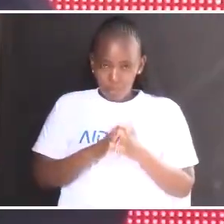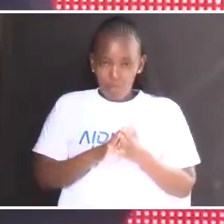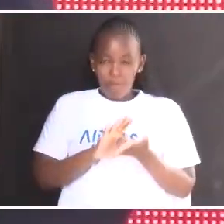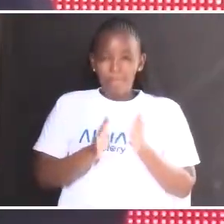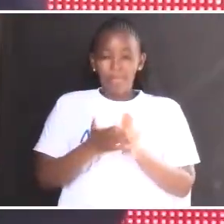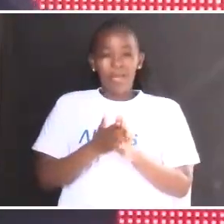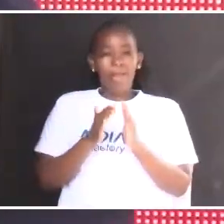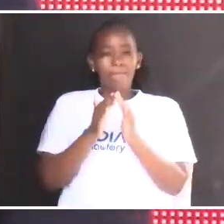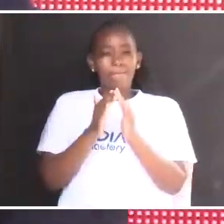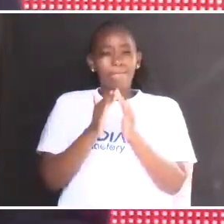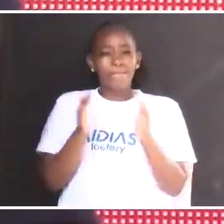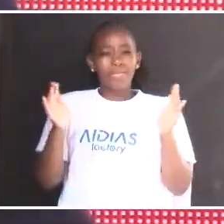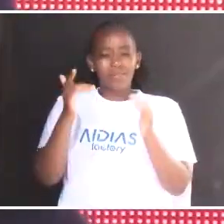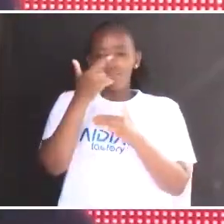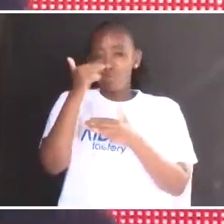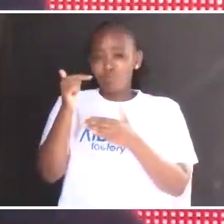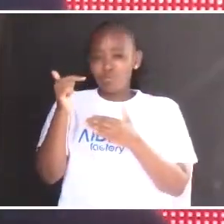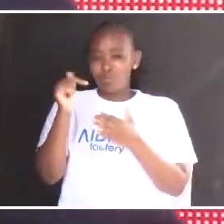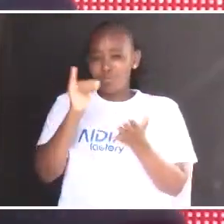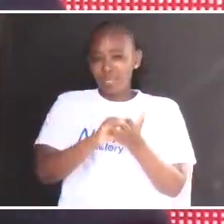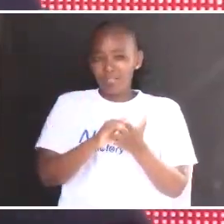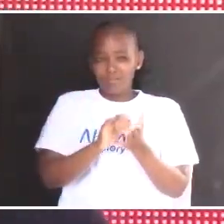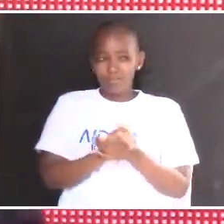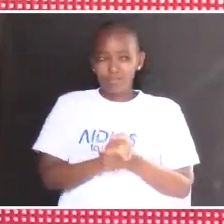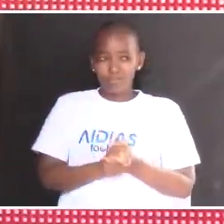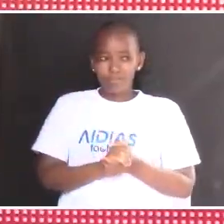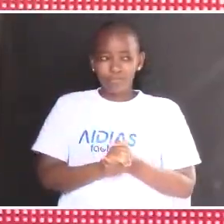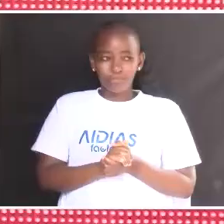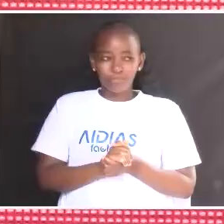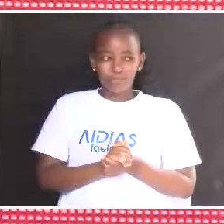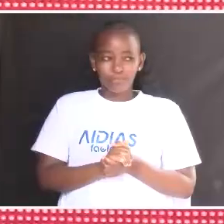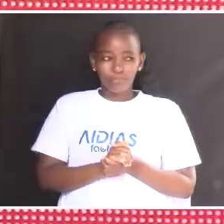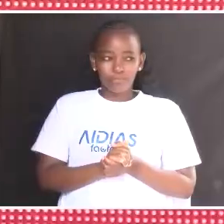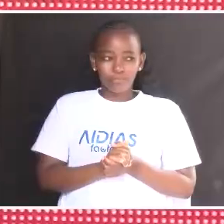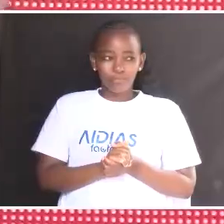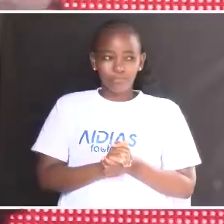very famous because of that, of those infringements.